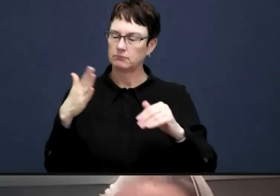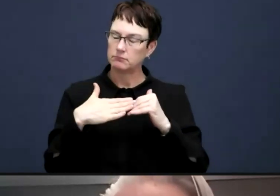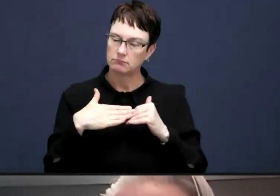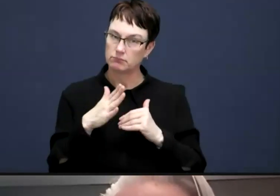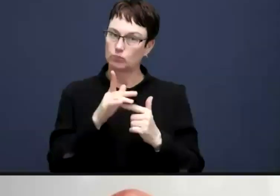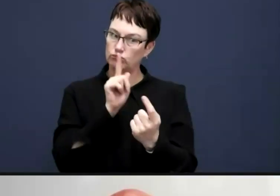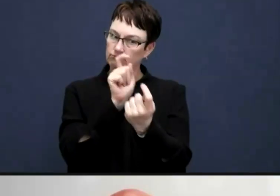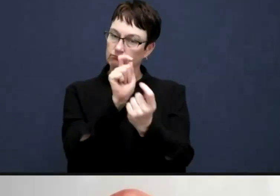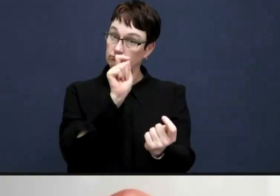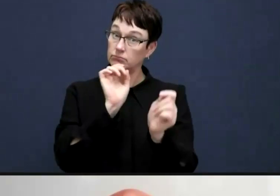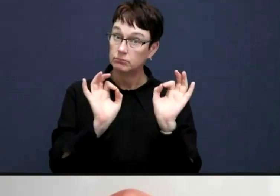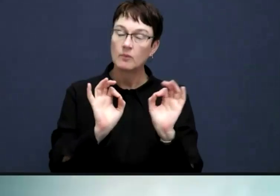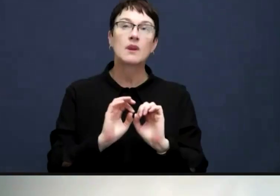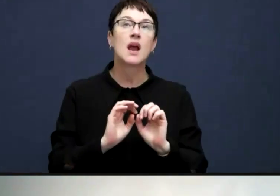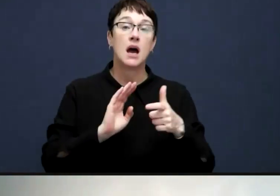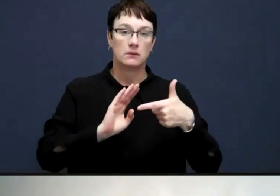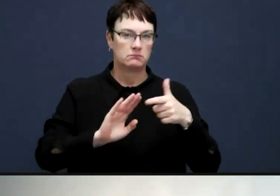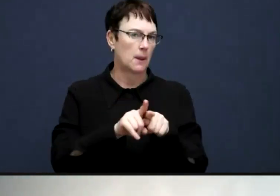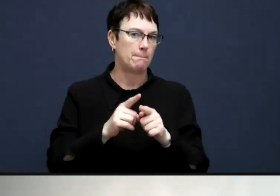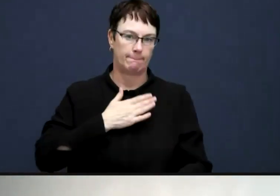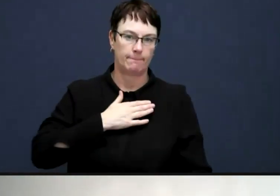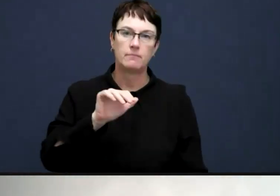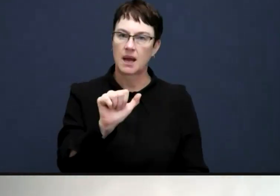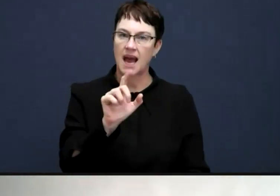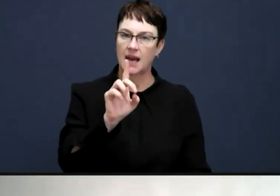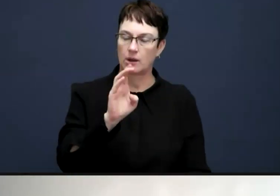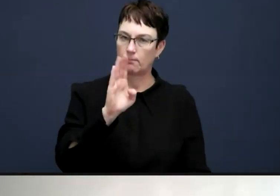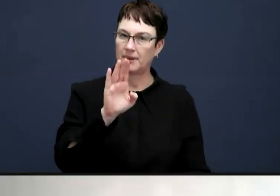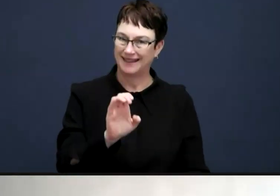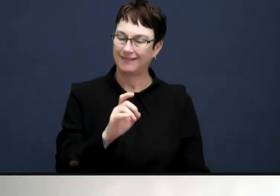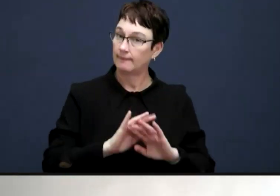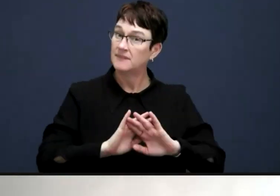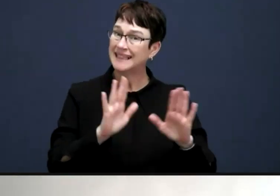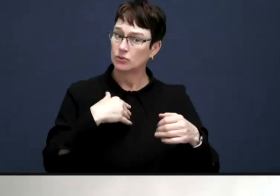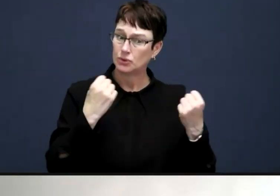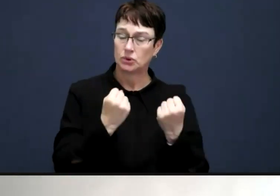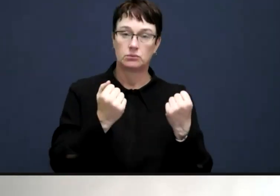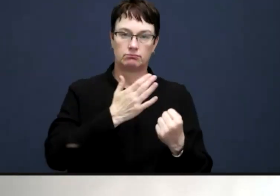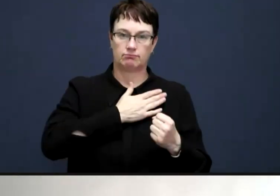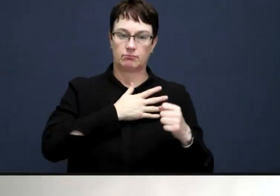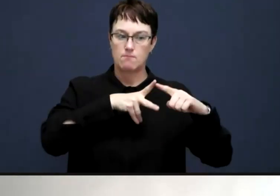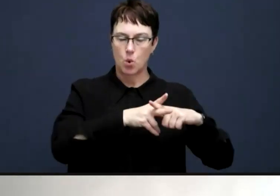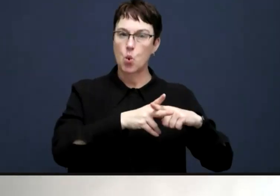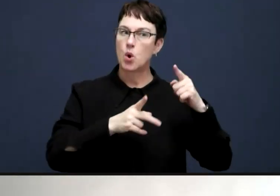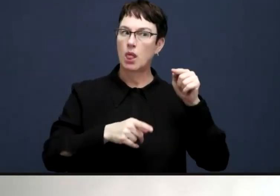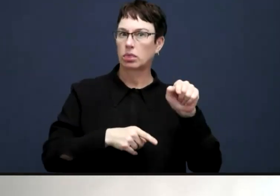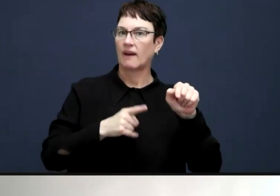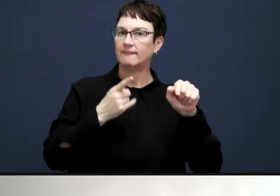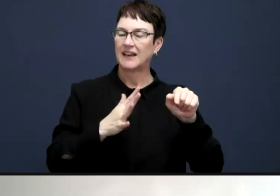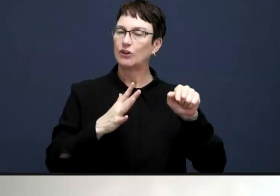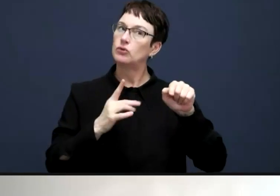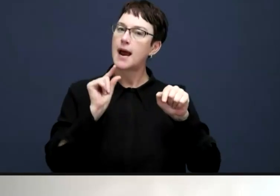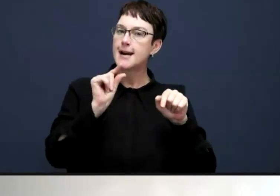has done the same thing. We have upgraded our tool. There's Hector. We have upgraded our